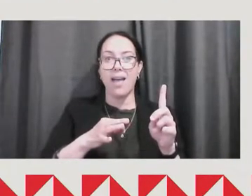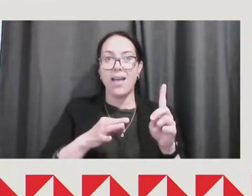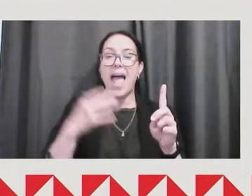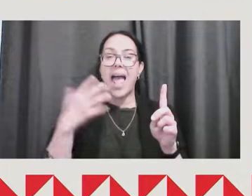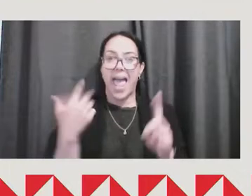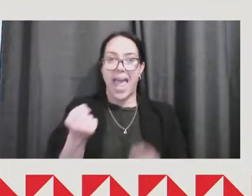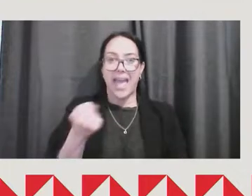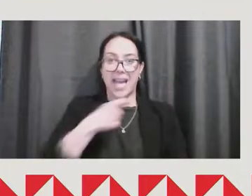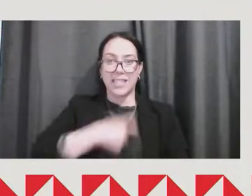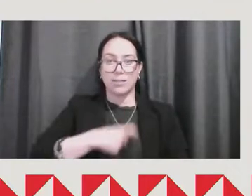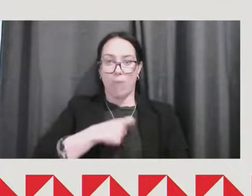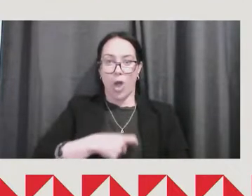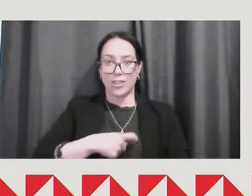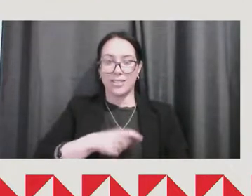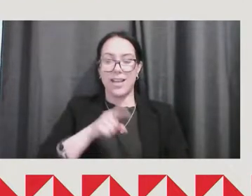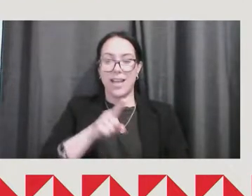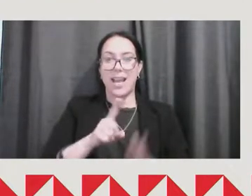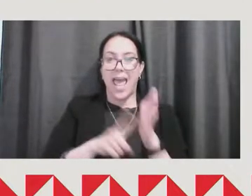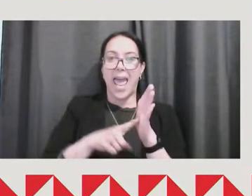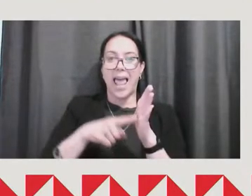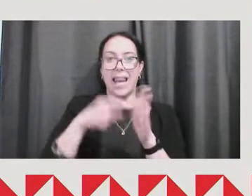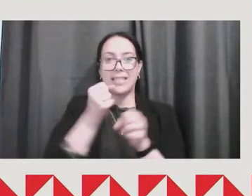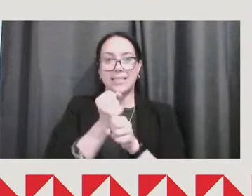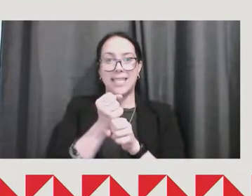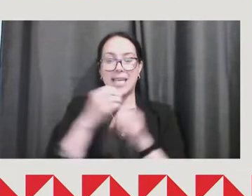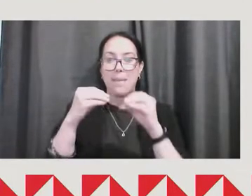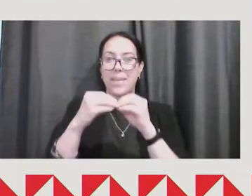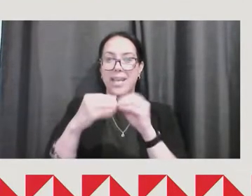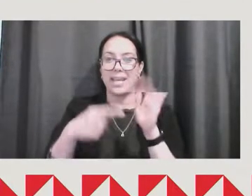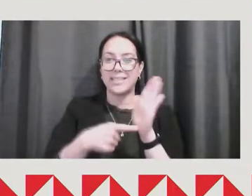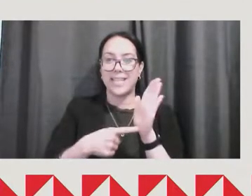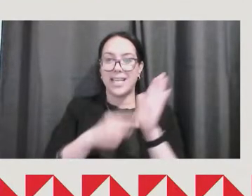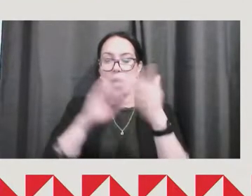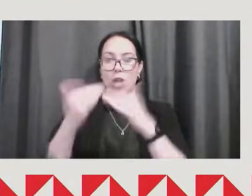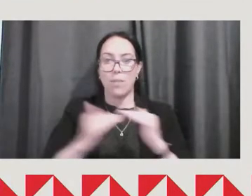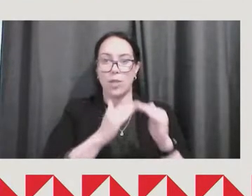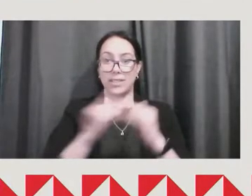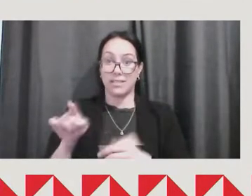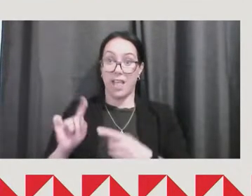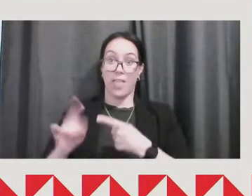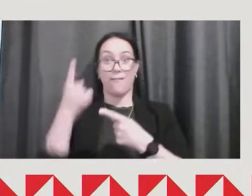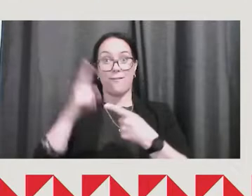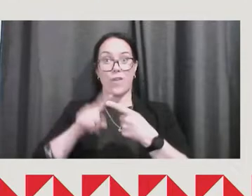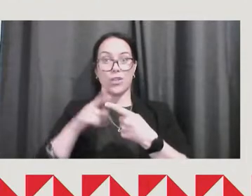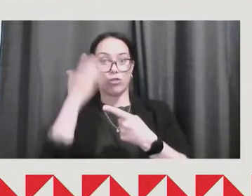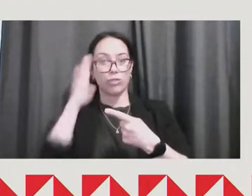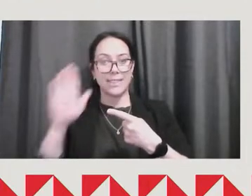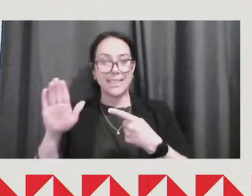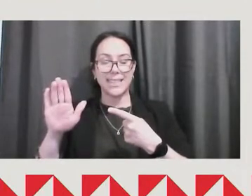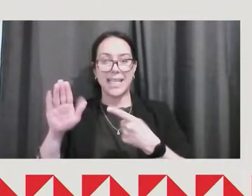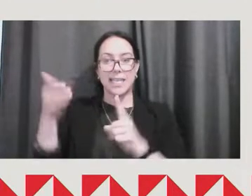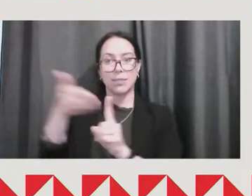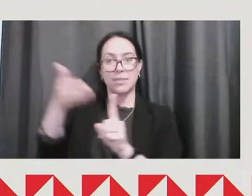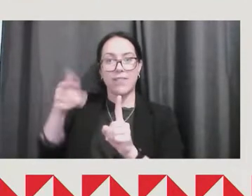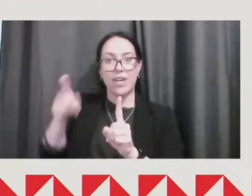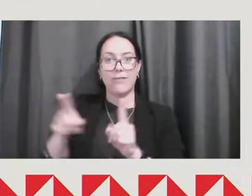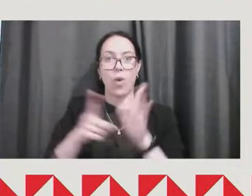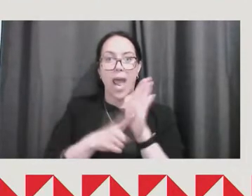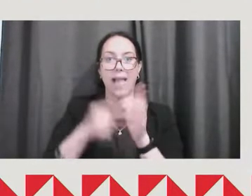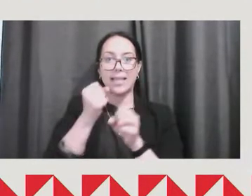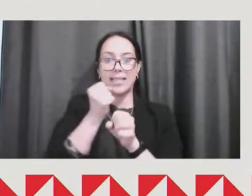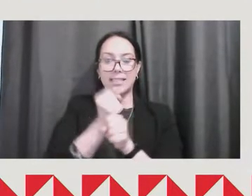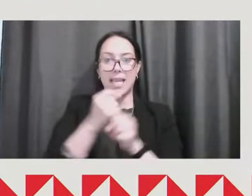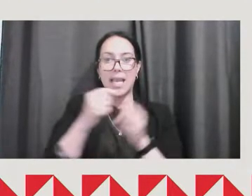in the lgbtq community and this is the first Pacific Arts residency specifically for lgbtqia plus